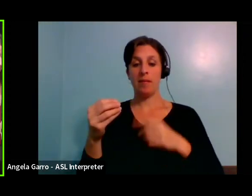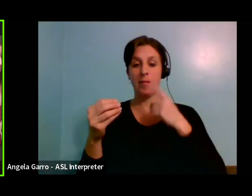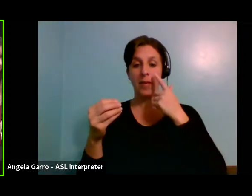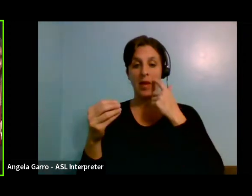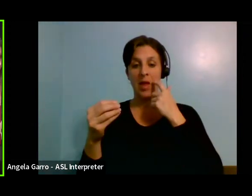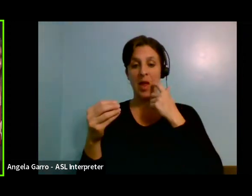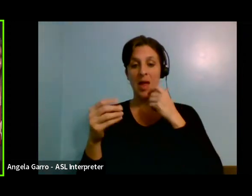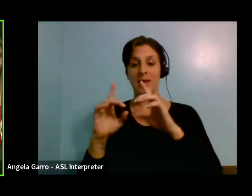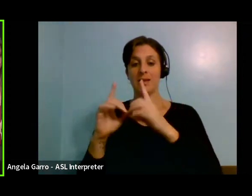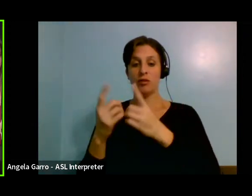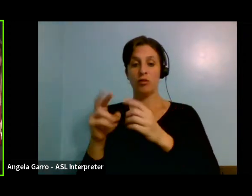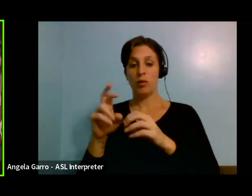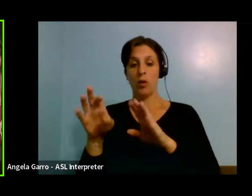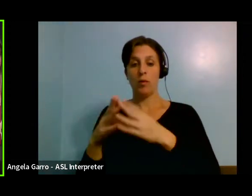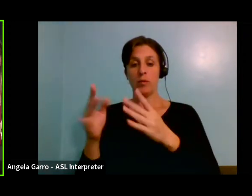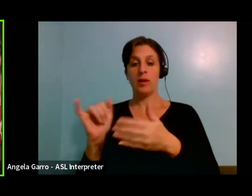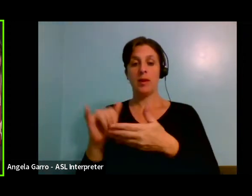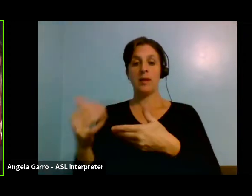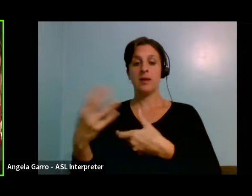district reopeners that includes